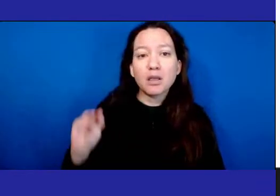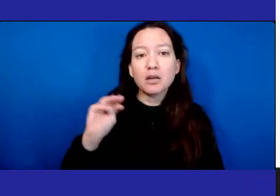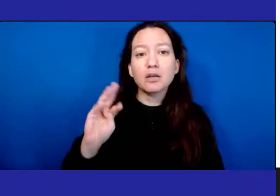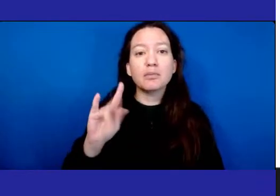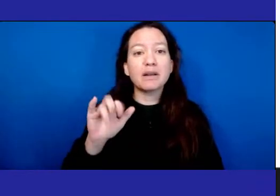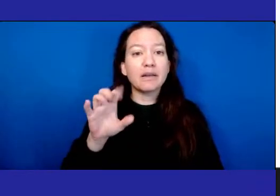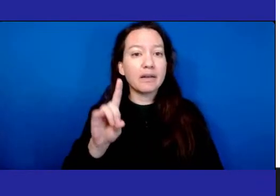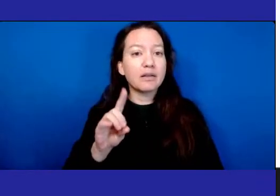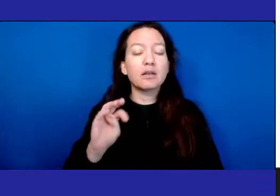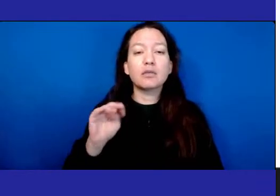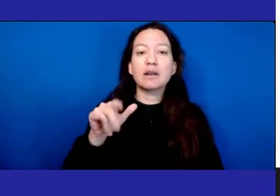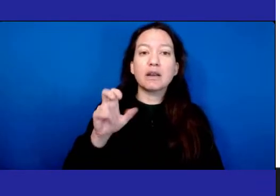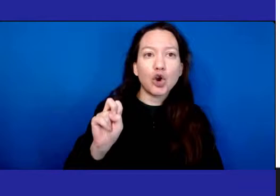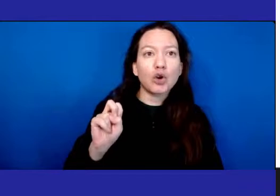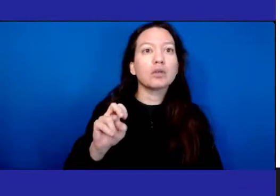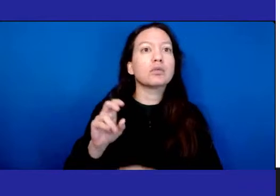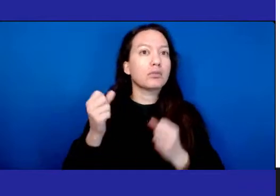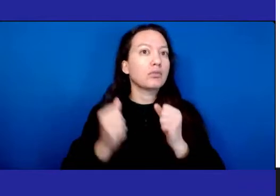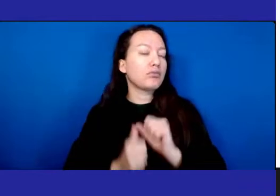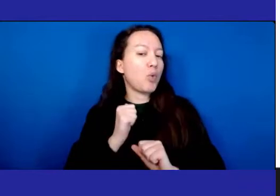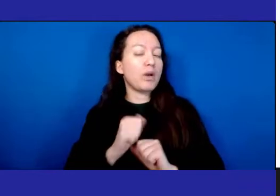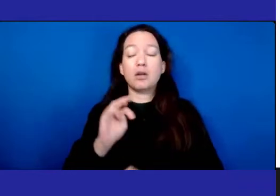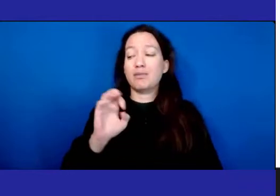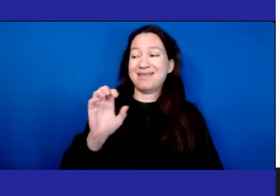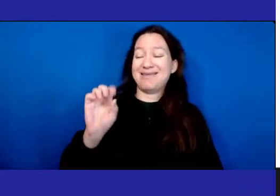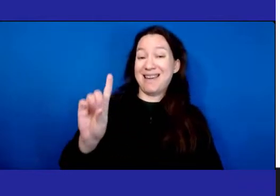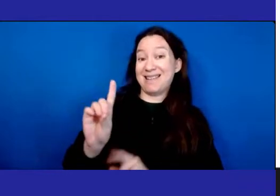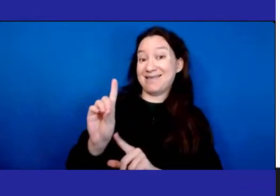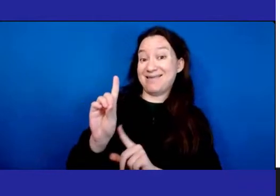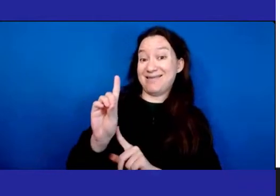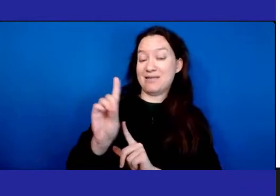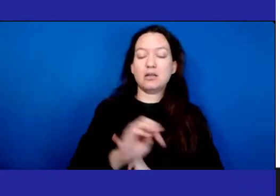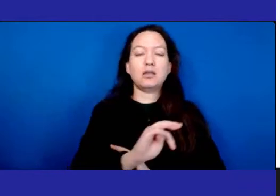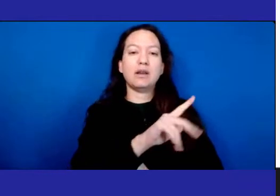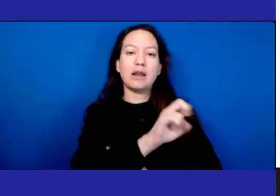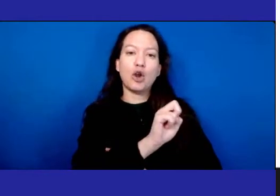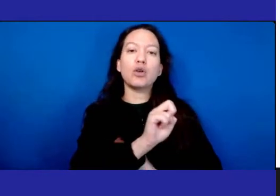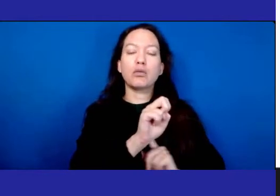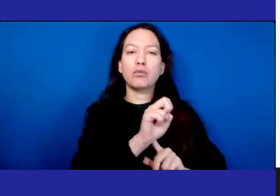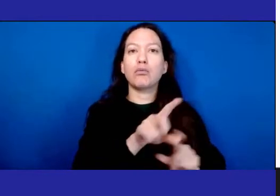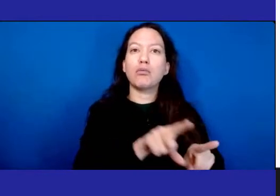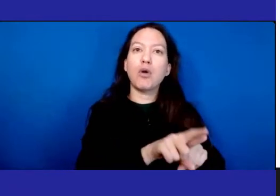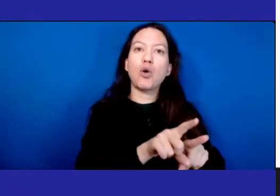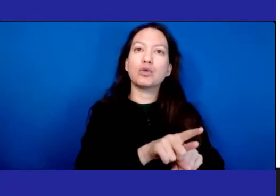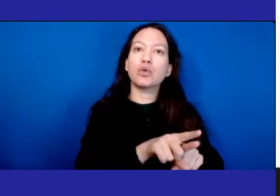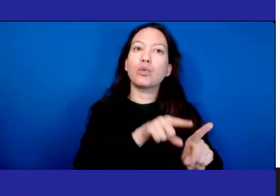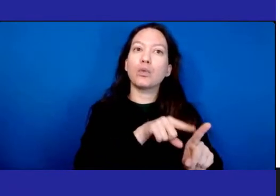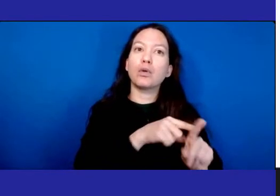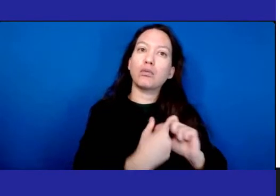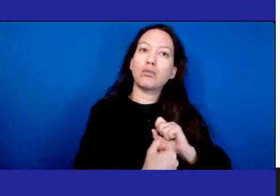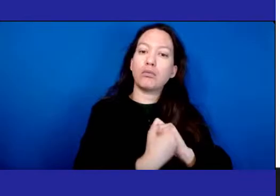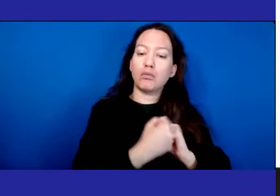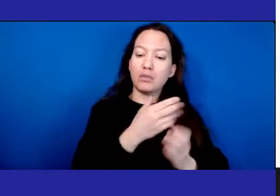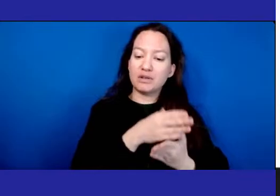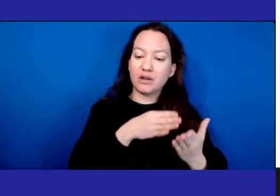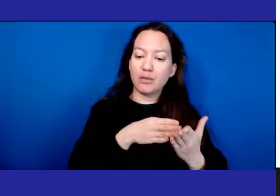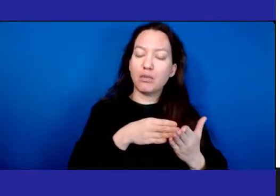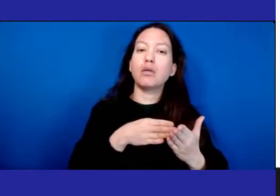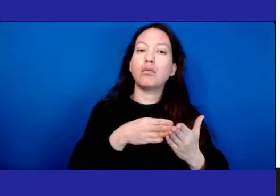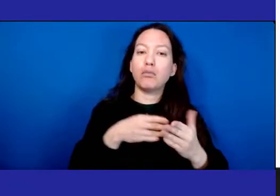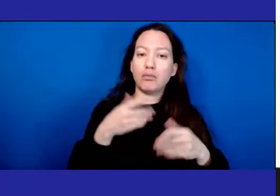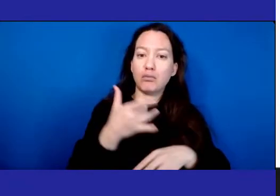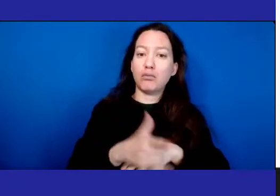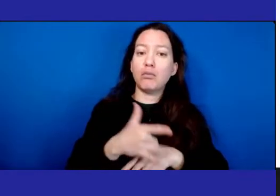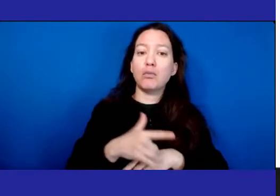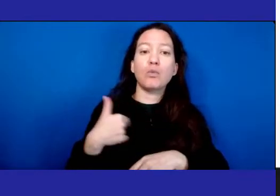Medicare sources. The majority is Medicaid, but the Medicare source is also attributed to these slots. And all in all, we